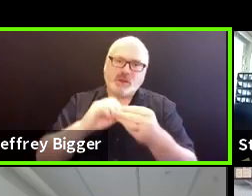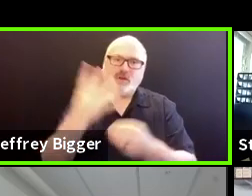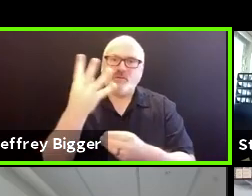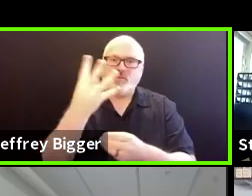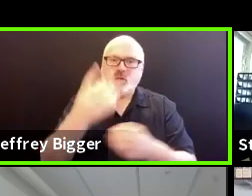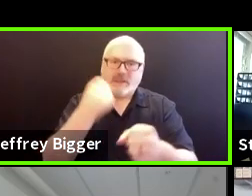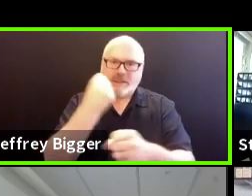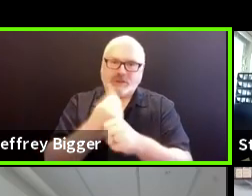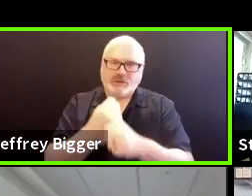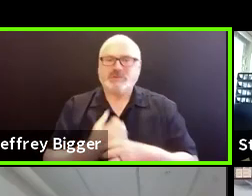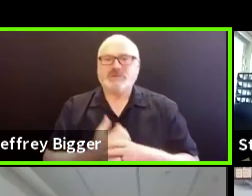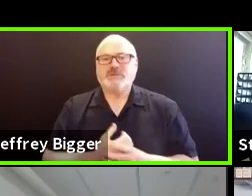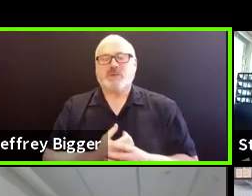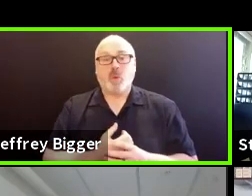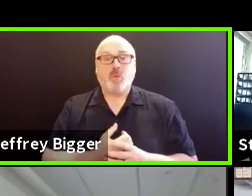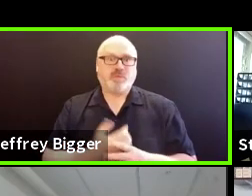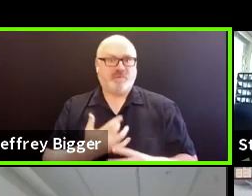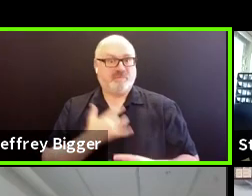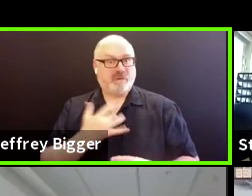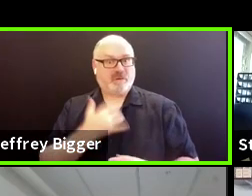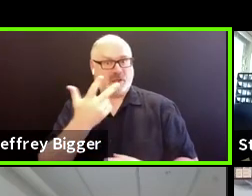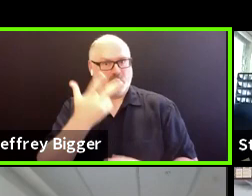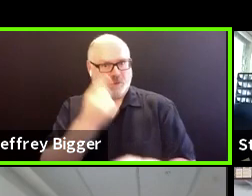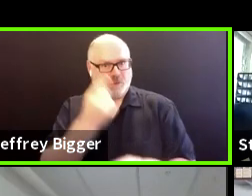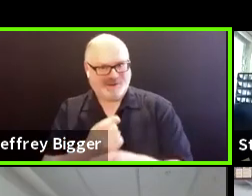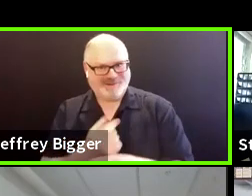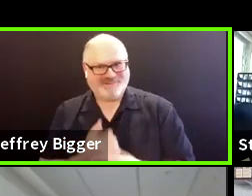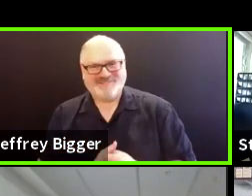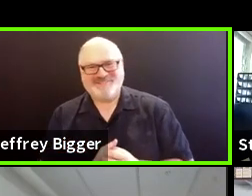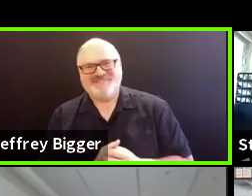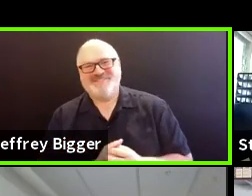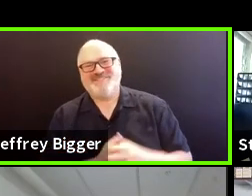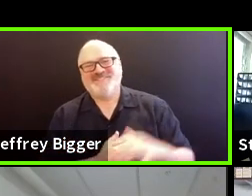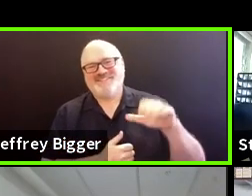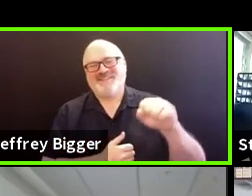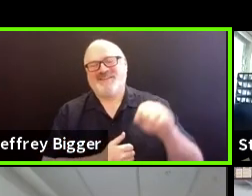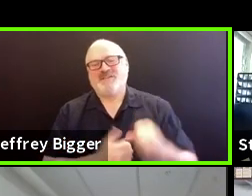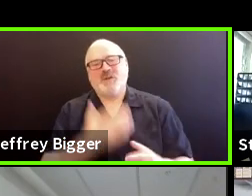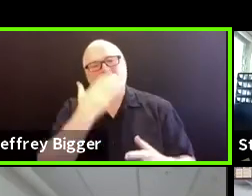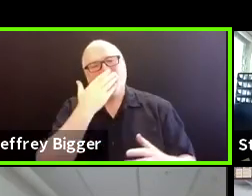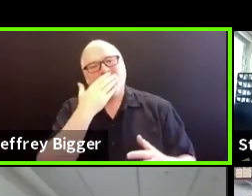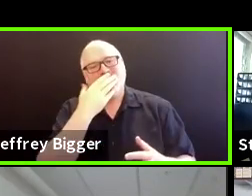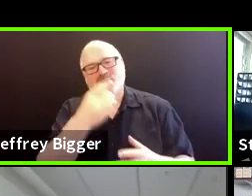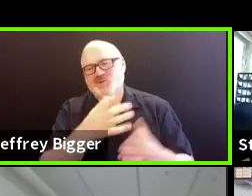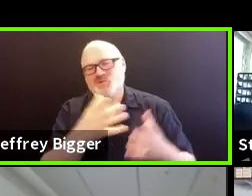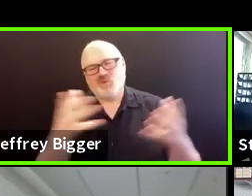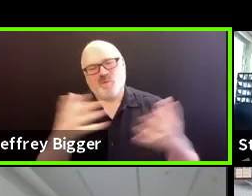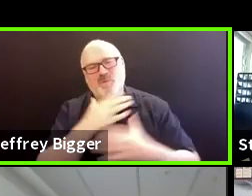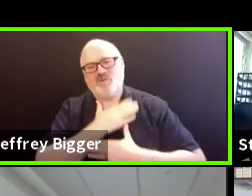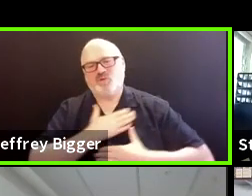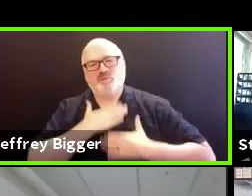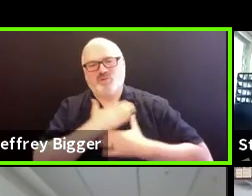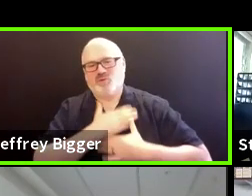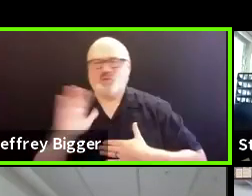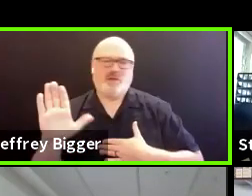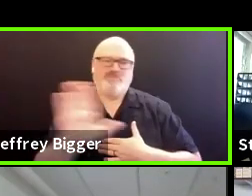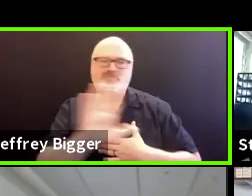that made it seem like 3, right? Yeah, so. Well, thank you. We appreciate all you've